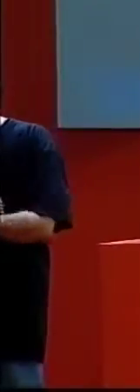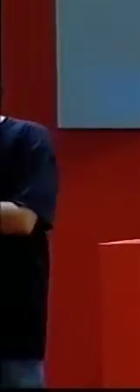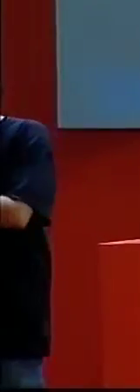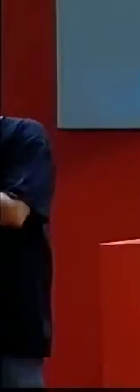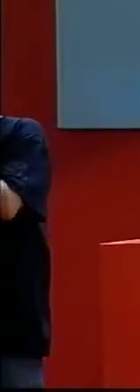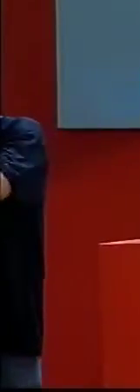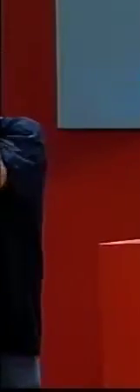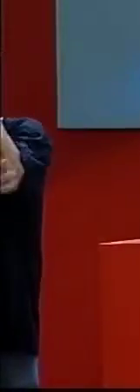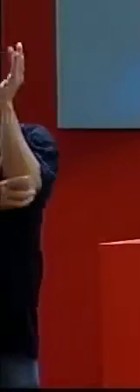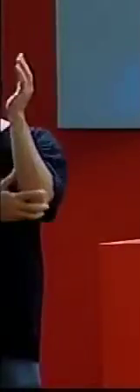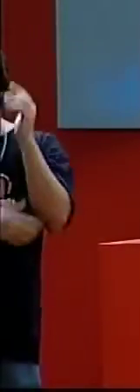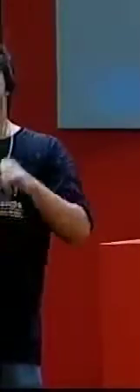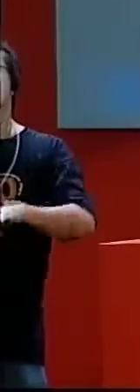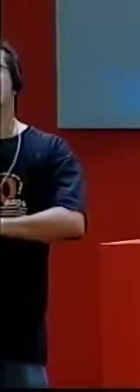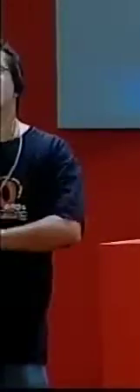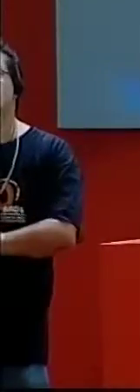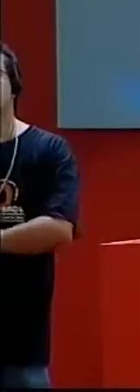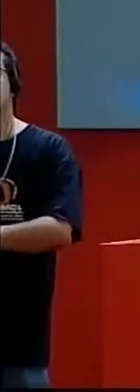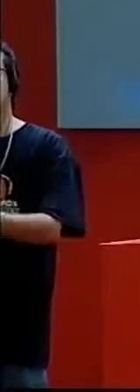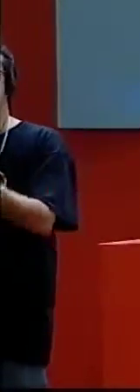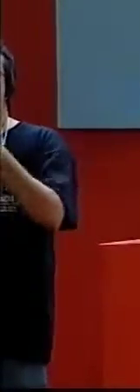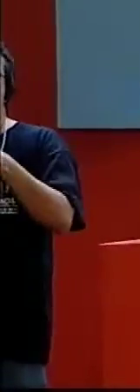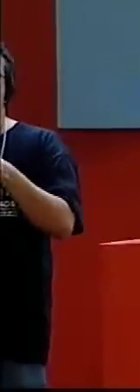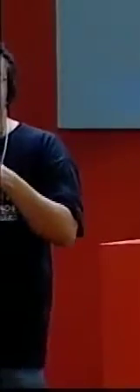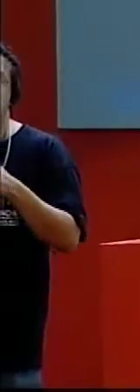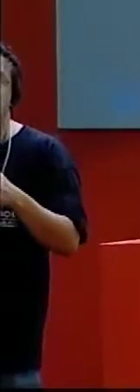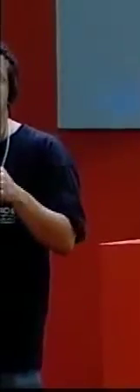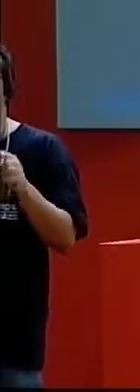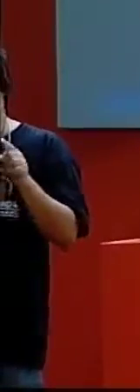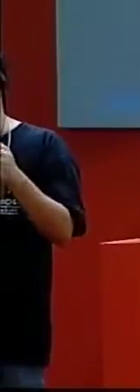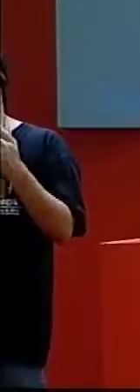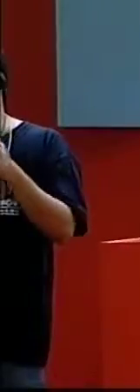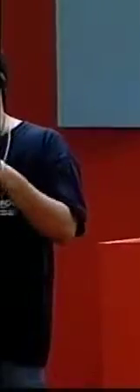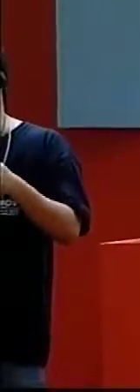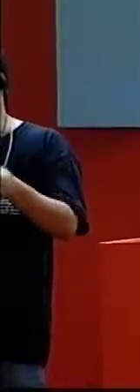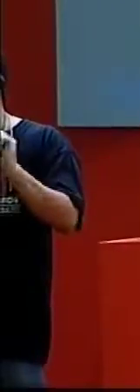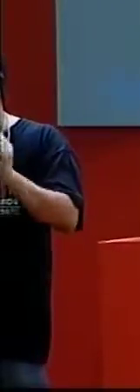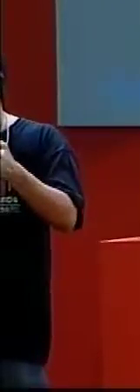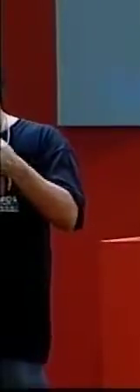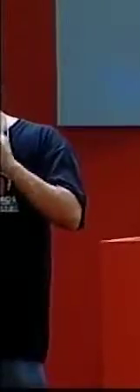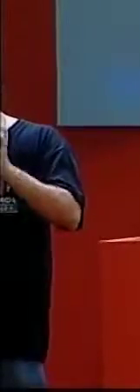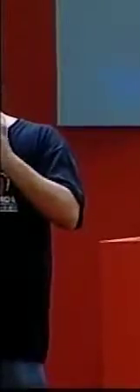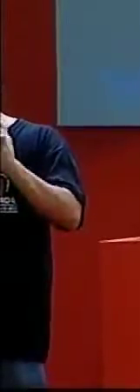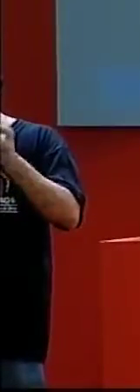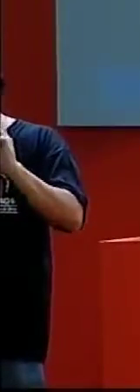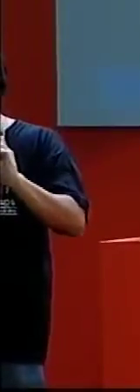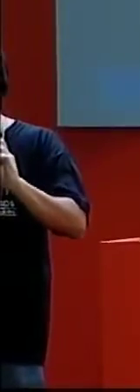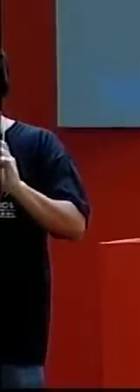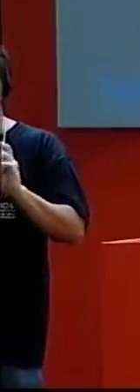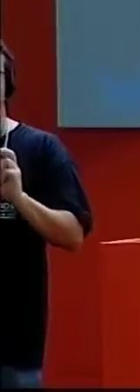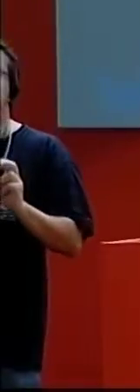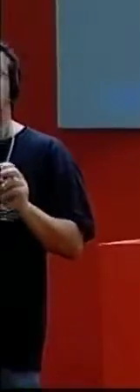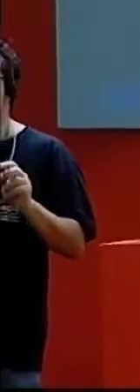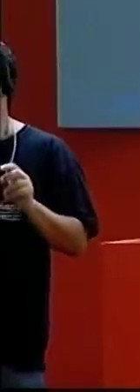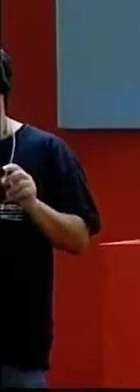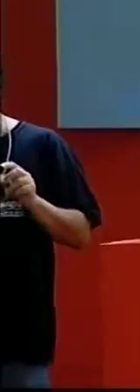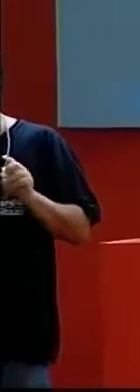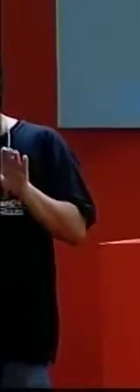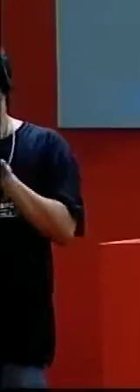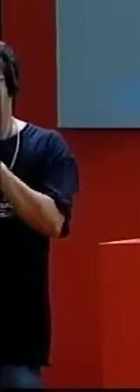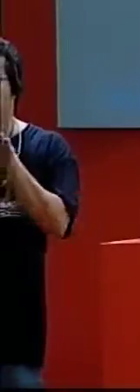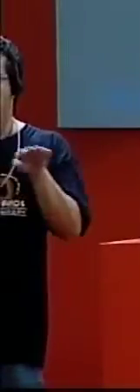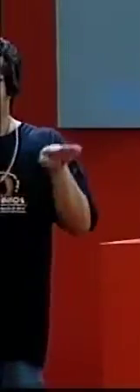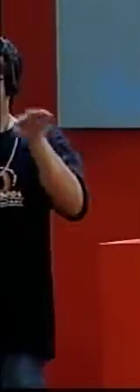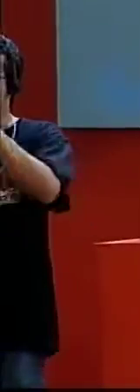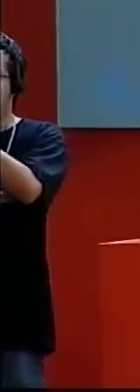suffered much of the inequality and the exploitation of the capitalist system itself. And so, of course,